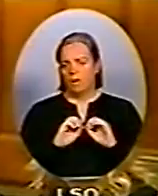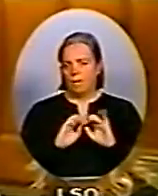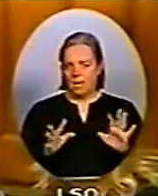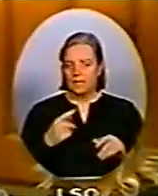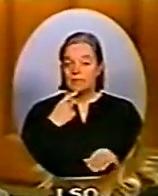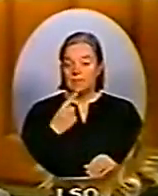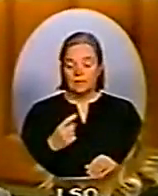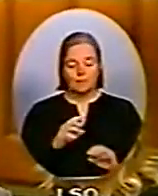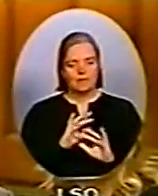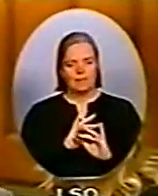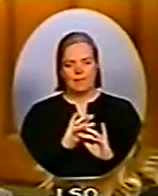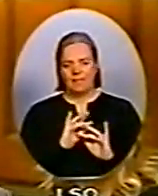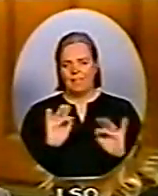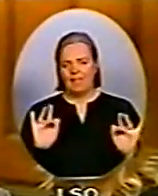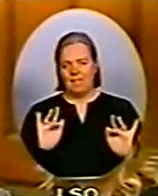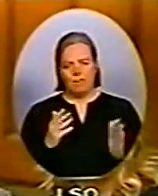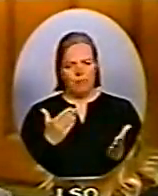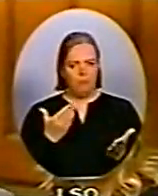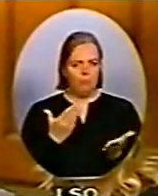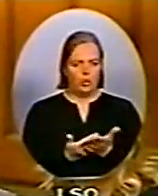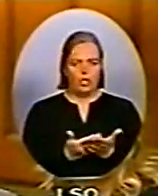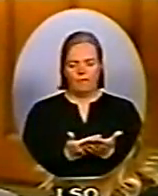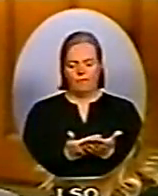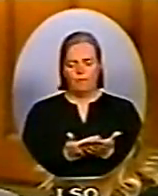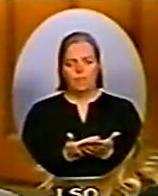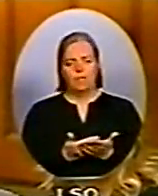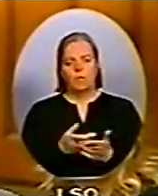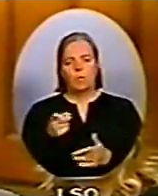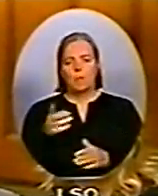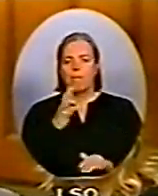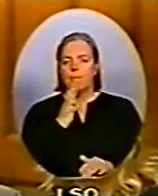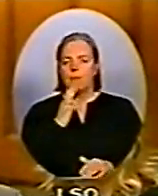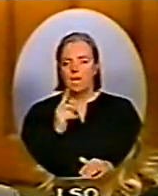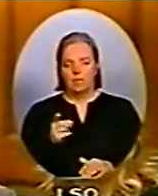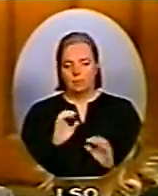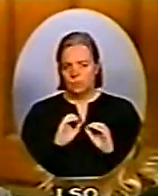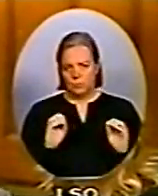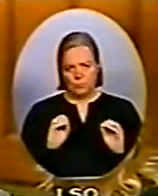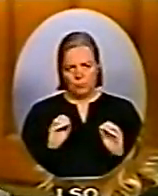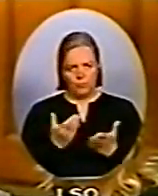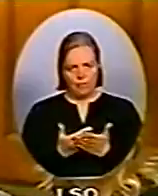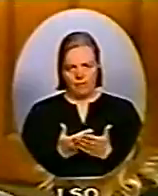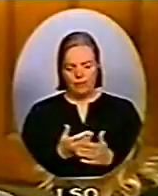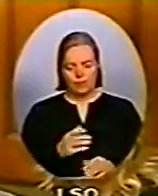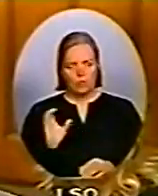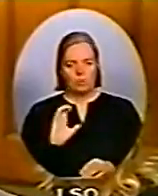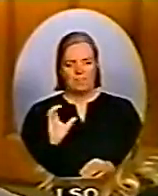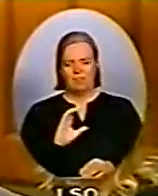the evidence is clear. The Conservative Party of Canada had absolutely nothing to do with this, and any computer